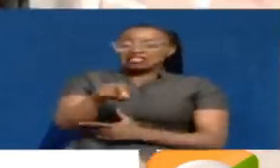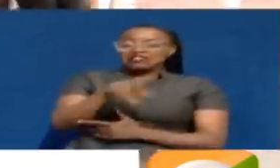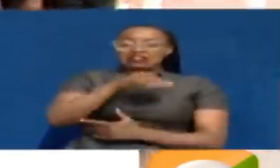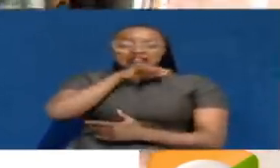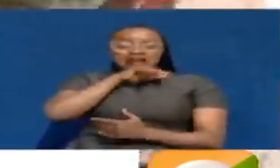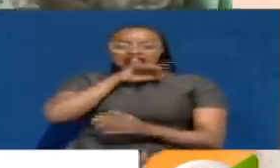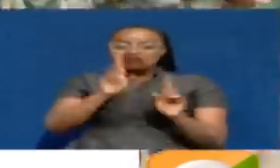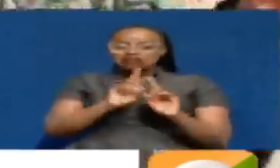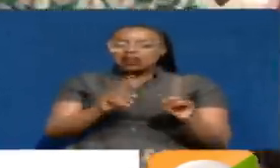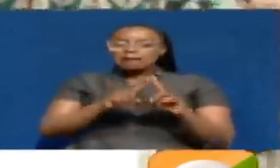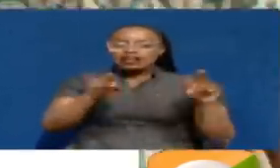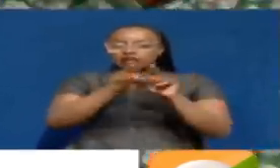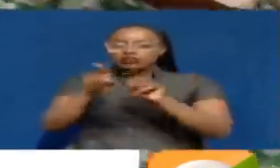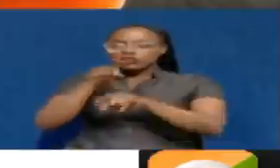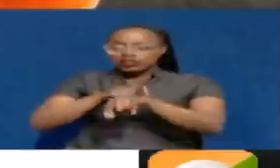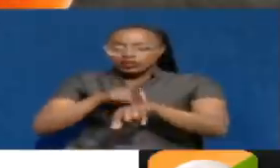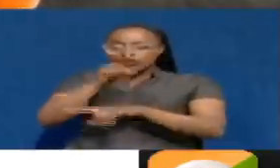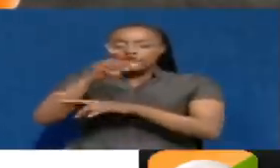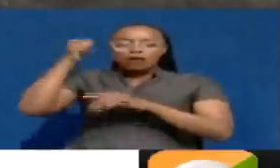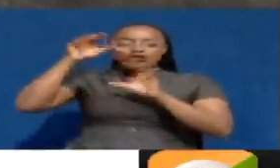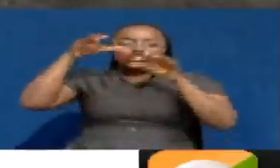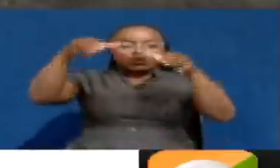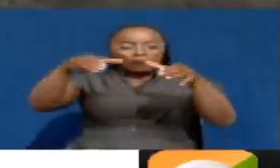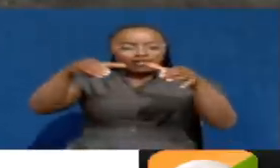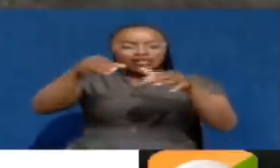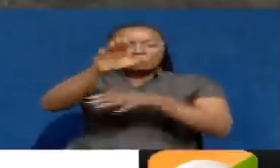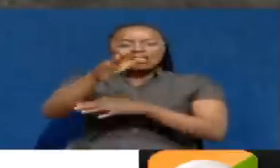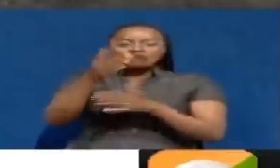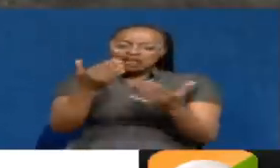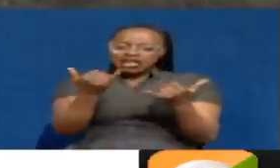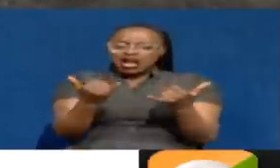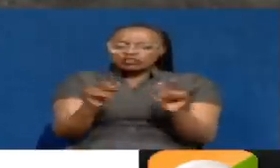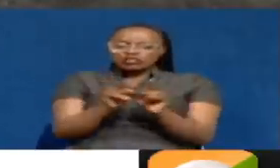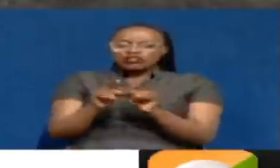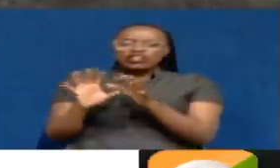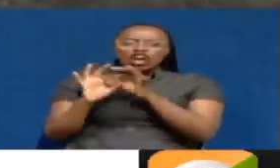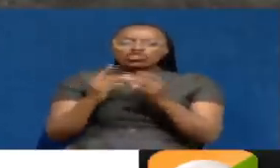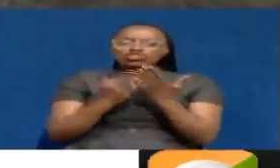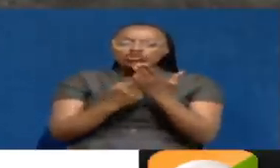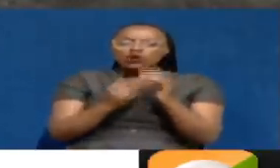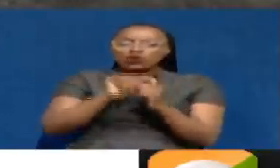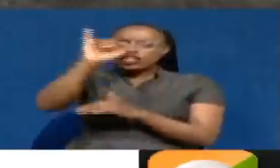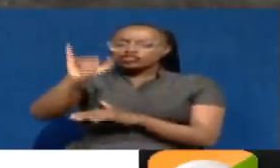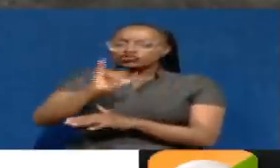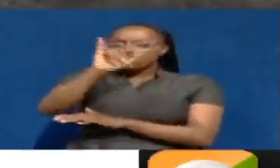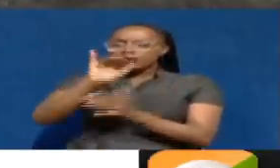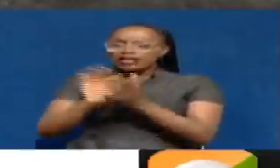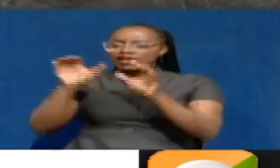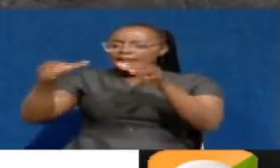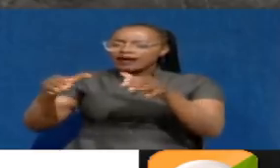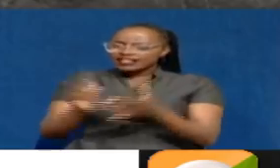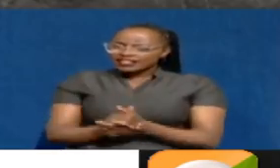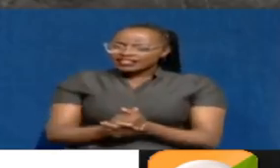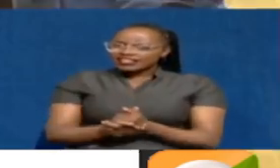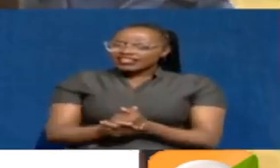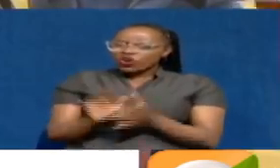not necessarily Raila Odinga, but at the same time, your party is already in coalition talks with the Jubilee Party.